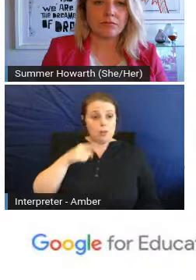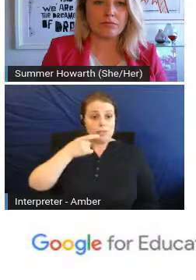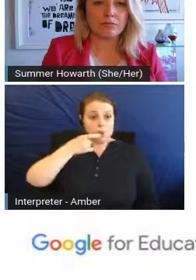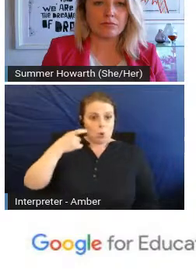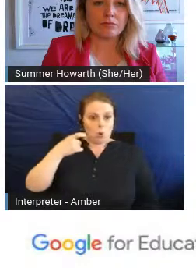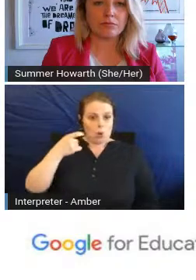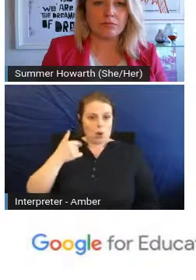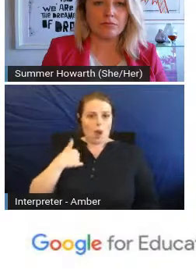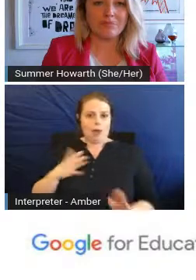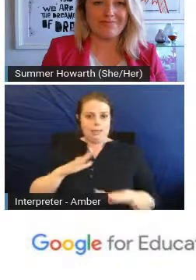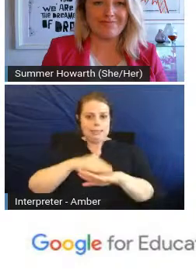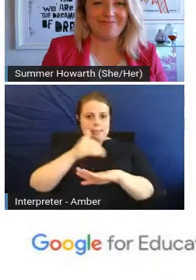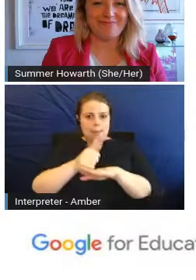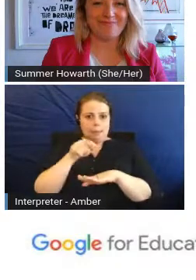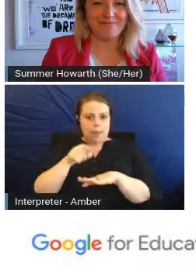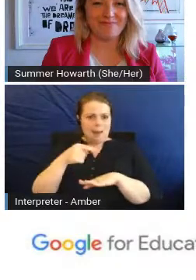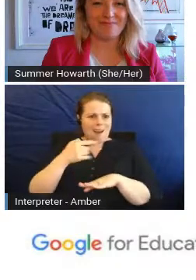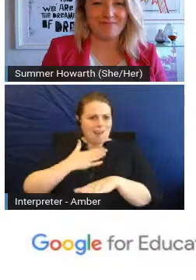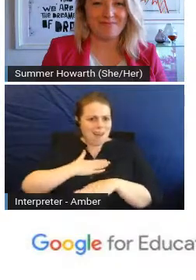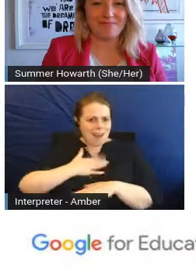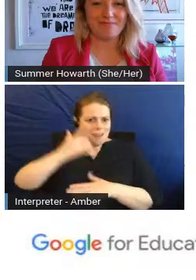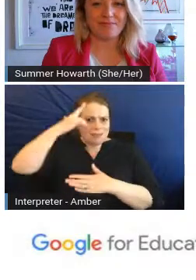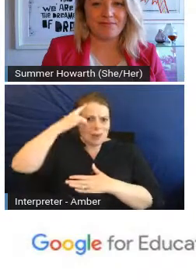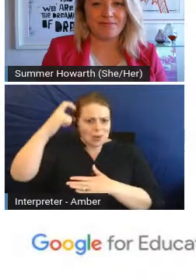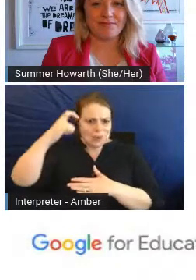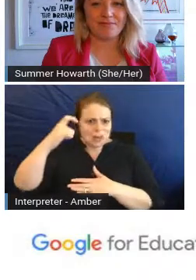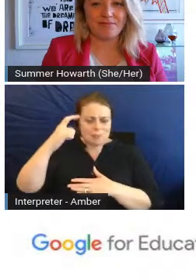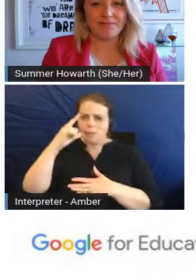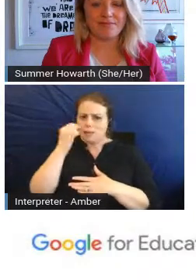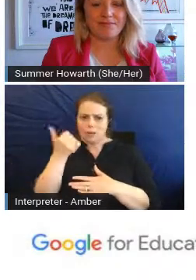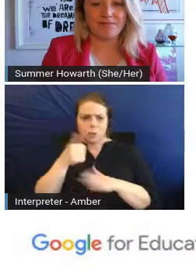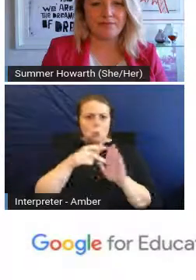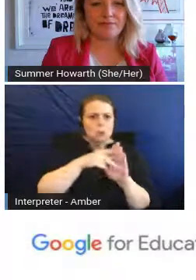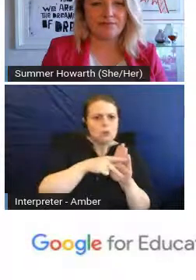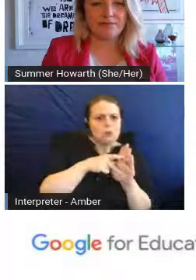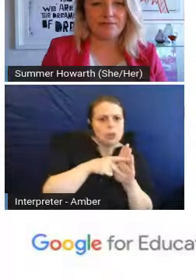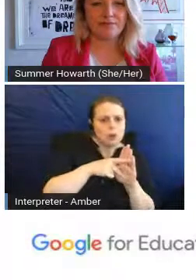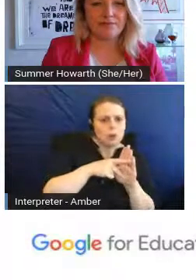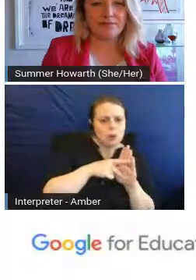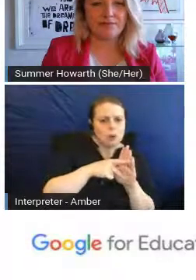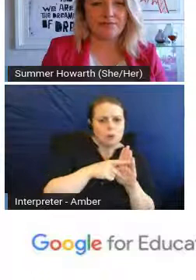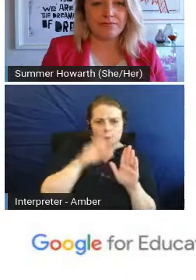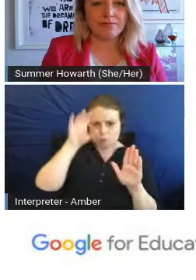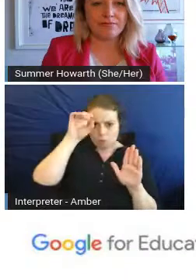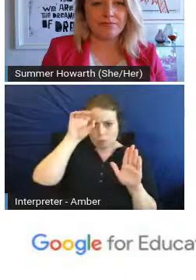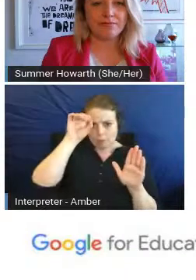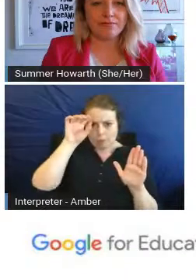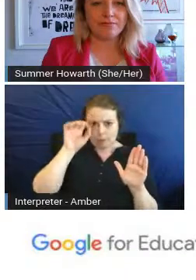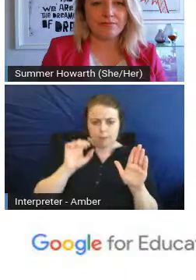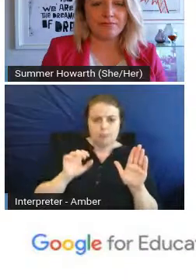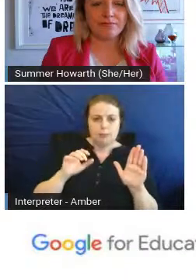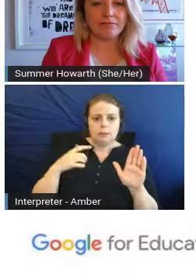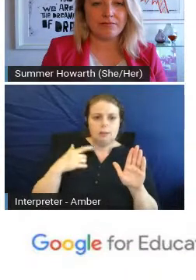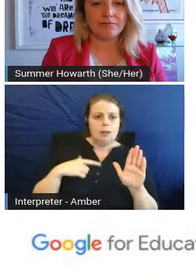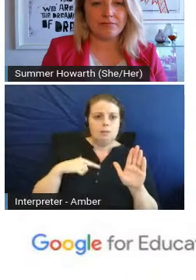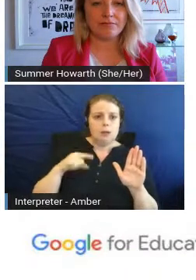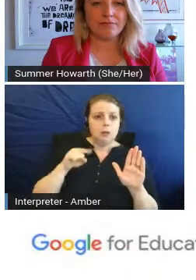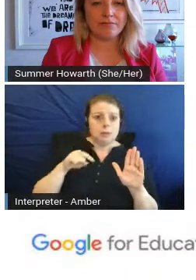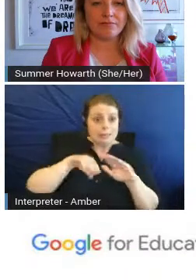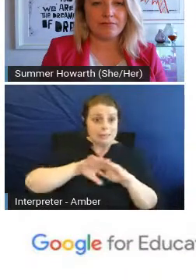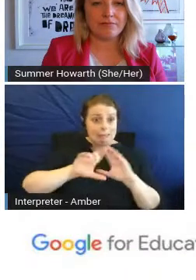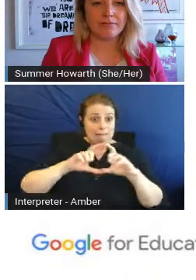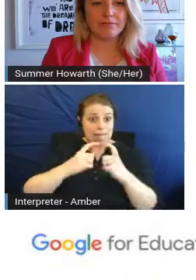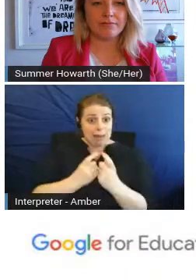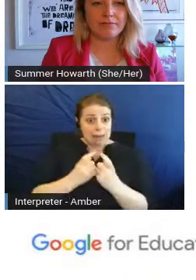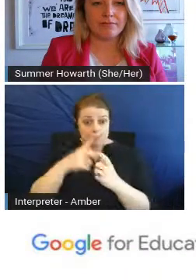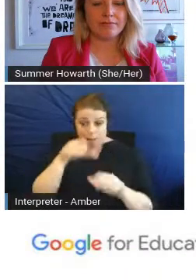the concept. I love the ability to use that video. And remember, because it's in classroom, we can go back and watch that